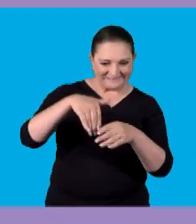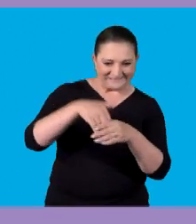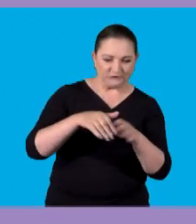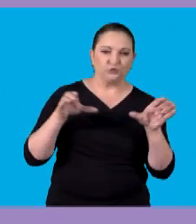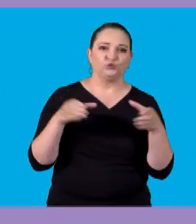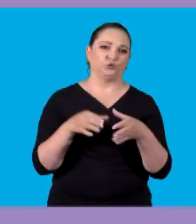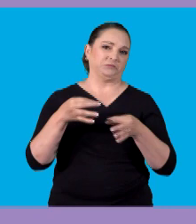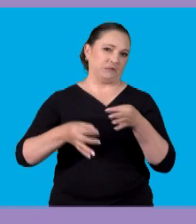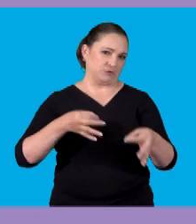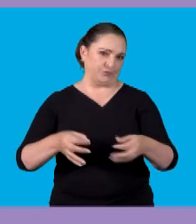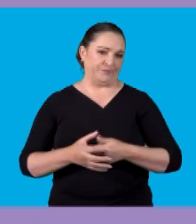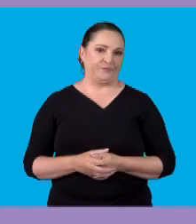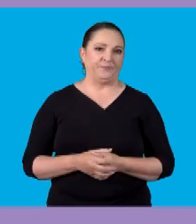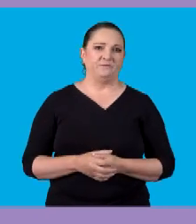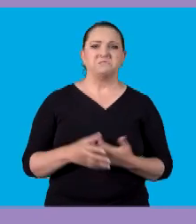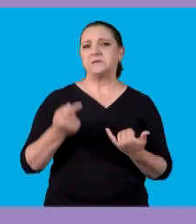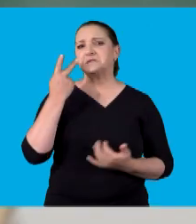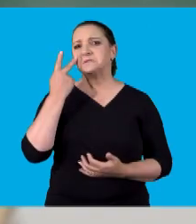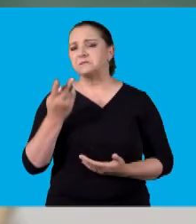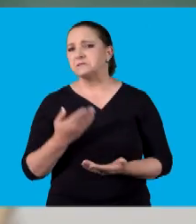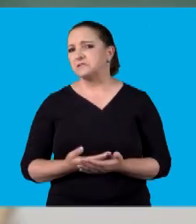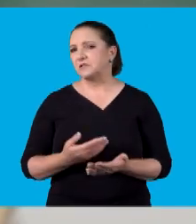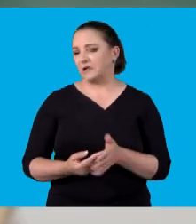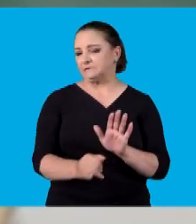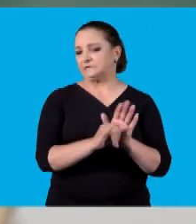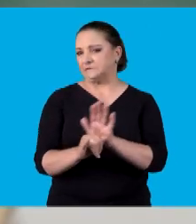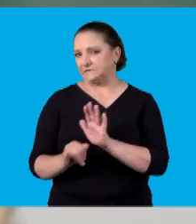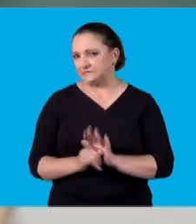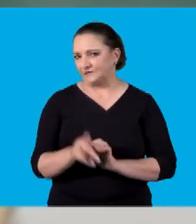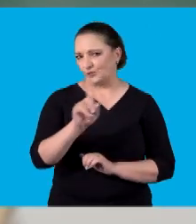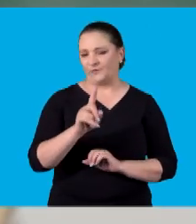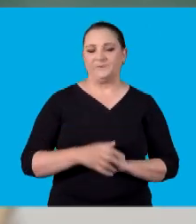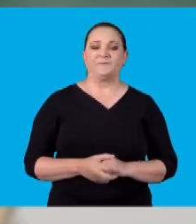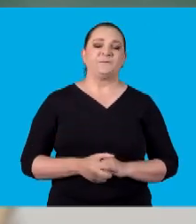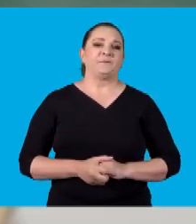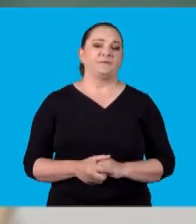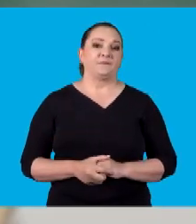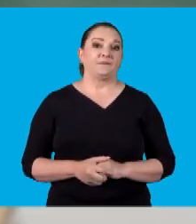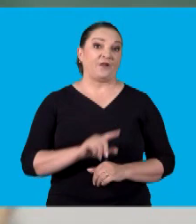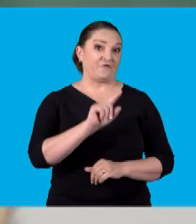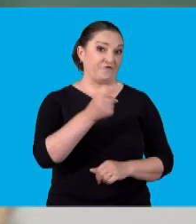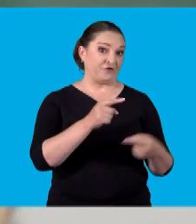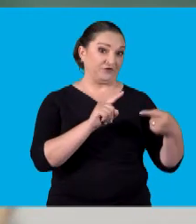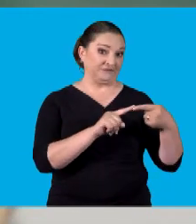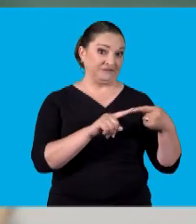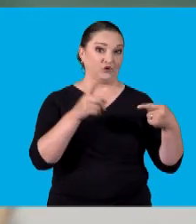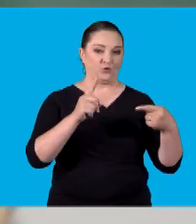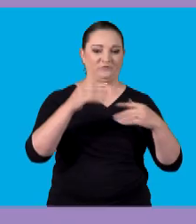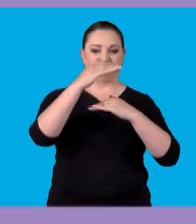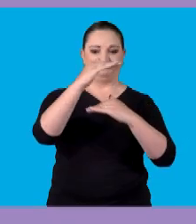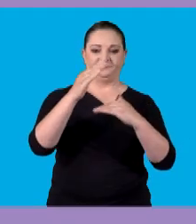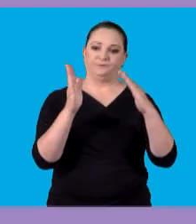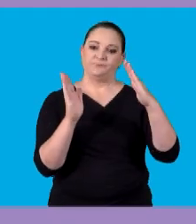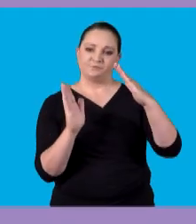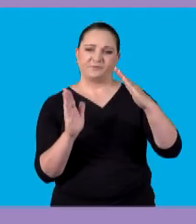properties in terms of their sides. So let's look if we can identify those quadrilaterals. Now, the first one here is